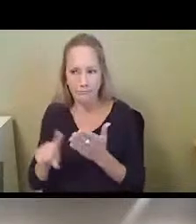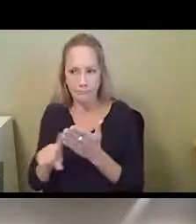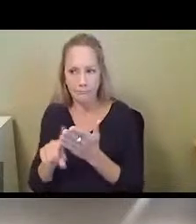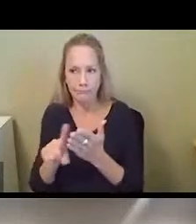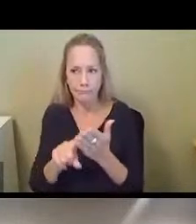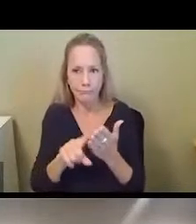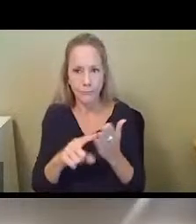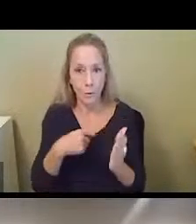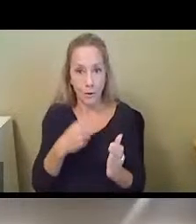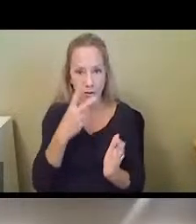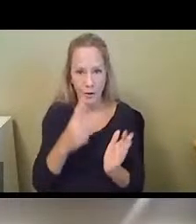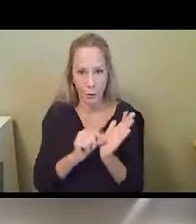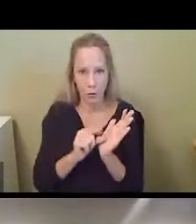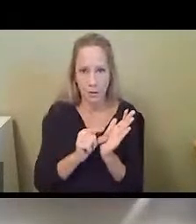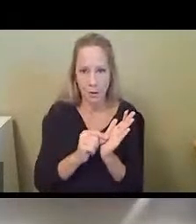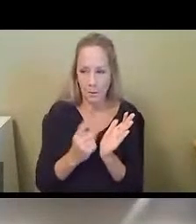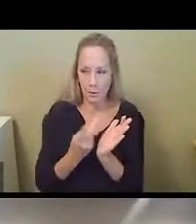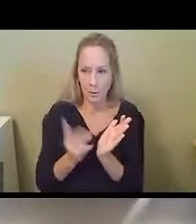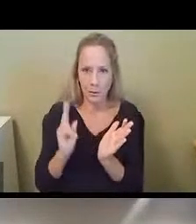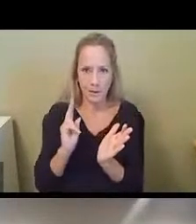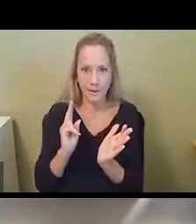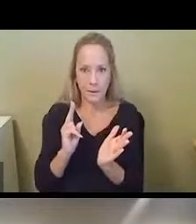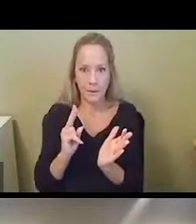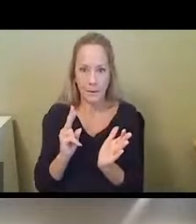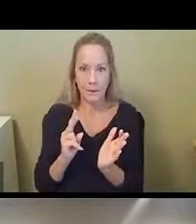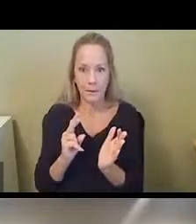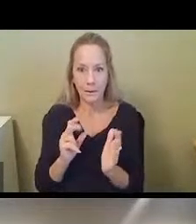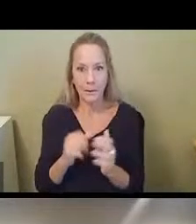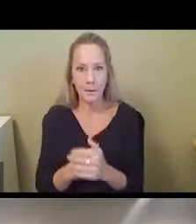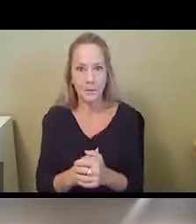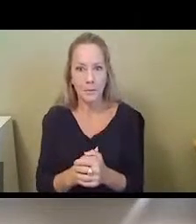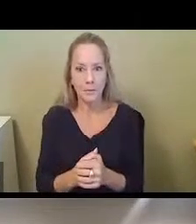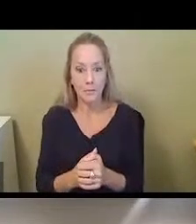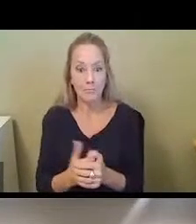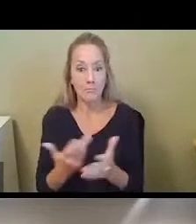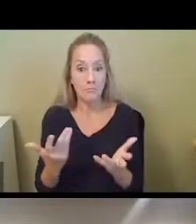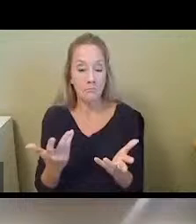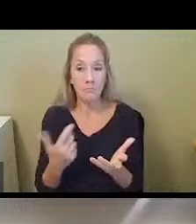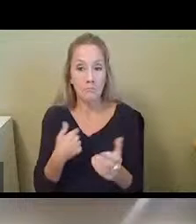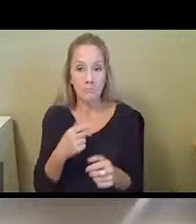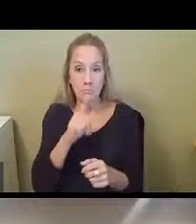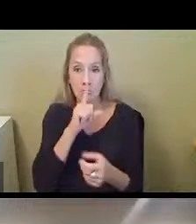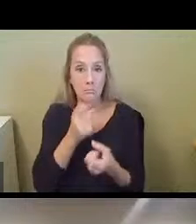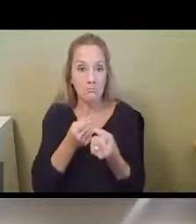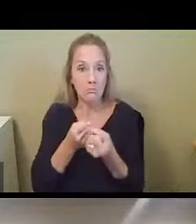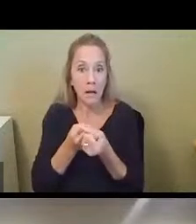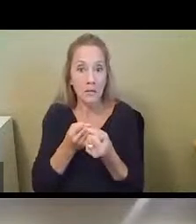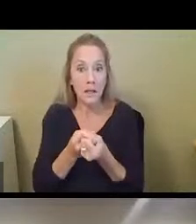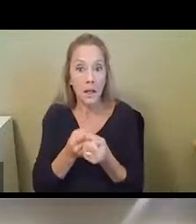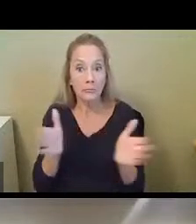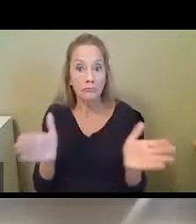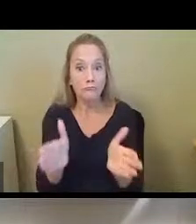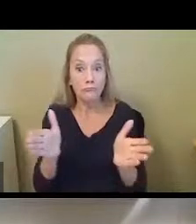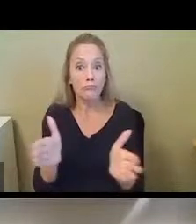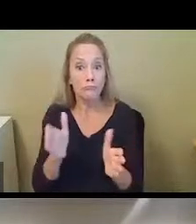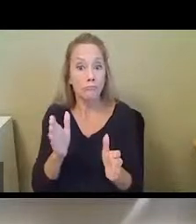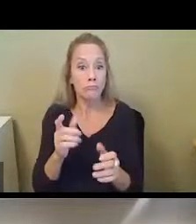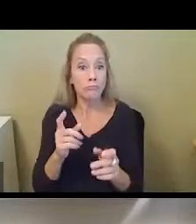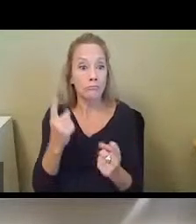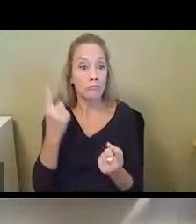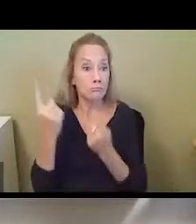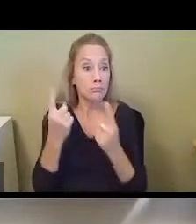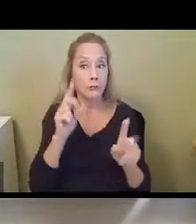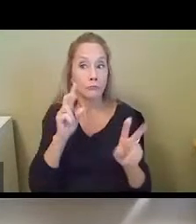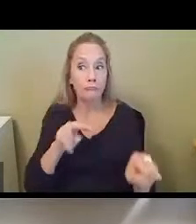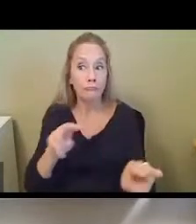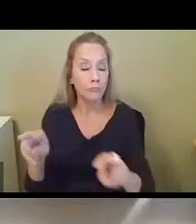saw it in the newspapers a few weeks ago. And I'm just not advocating that we go out on any sort of mission to even look at this stuff, but just